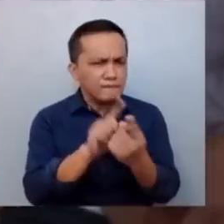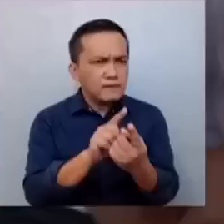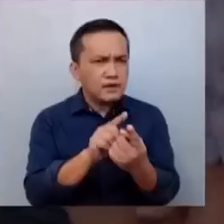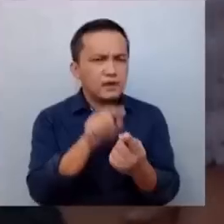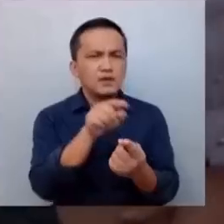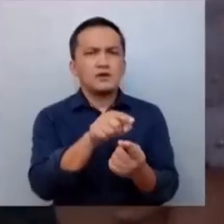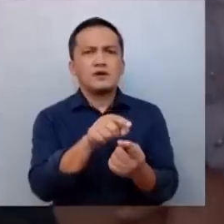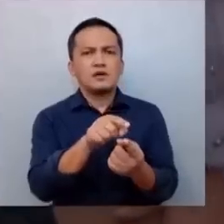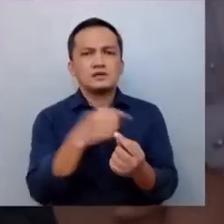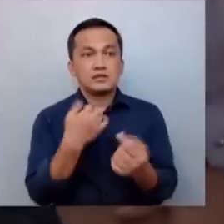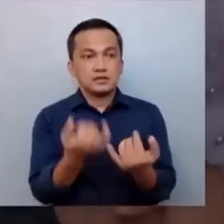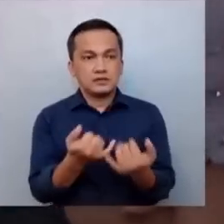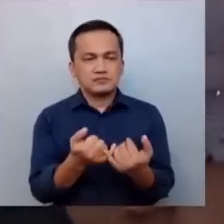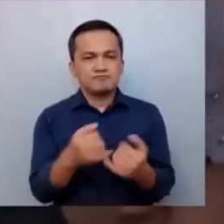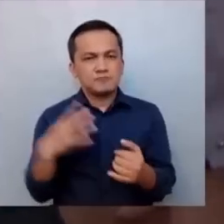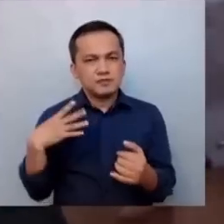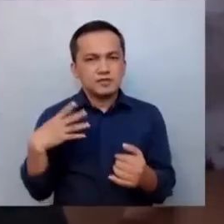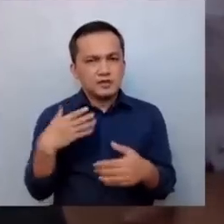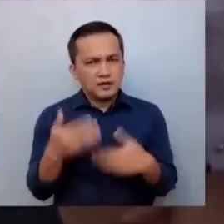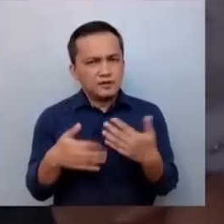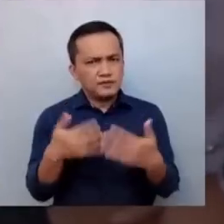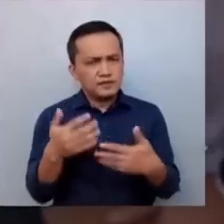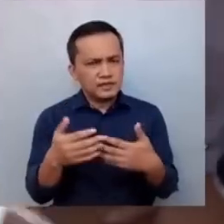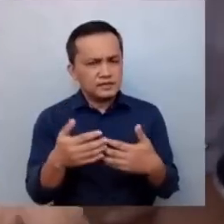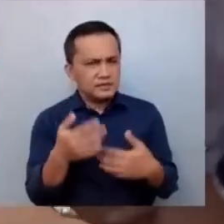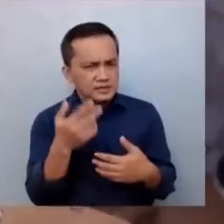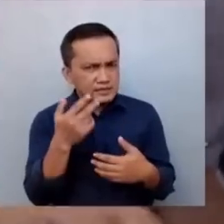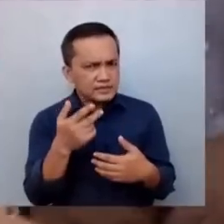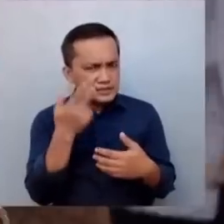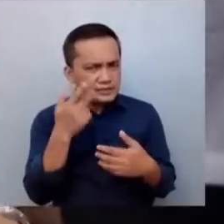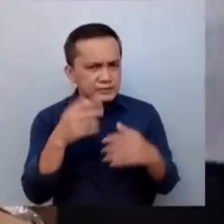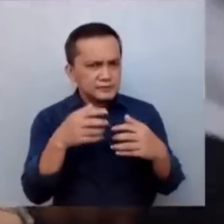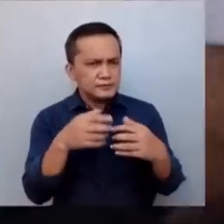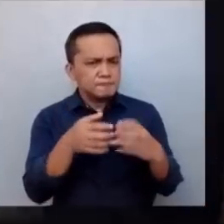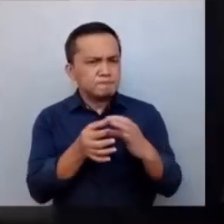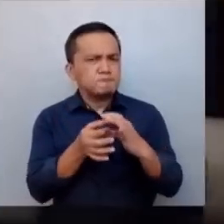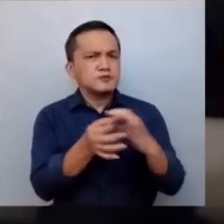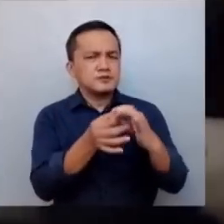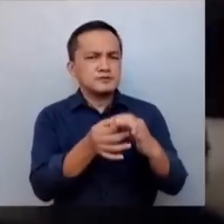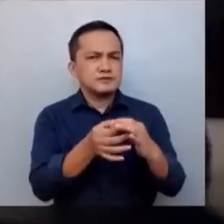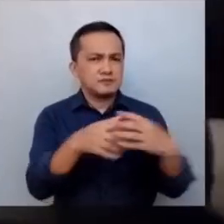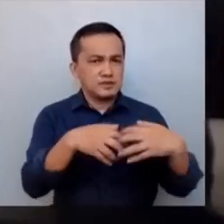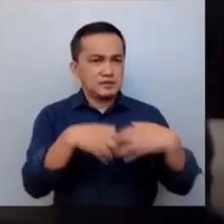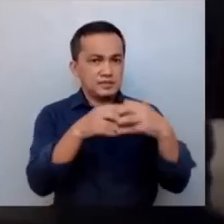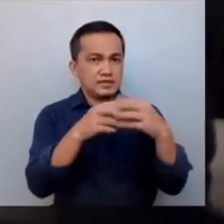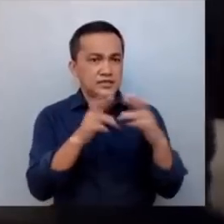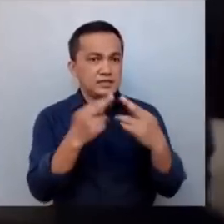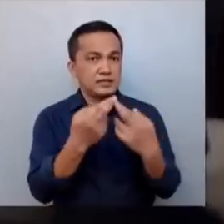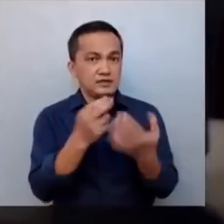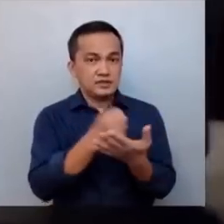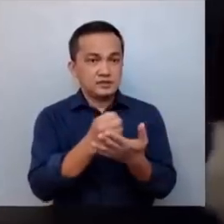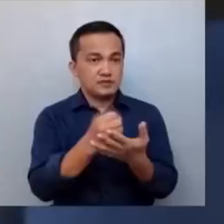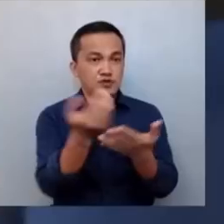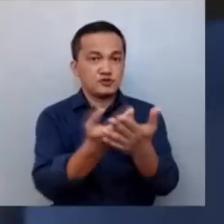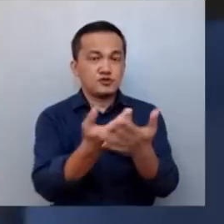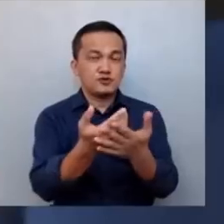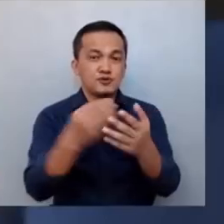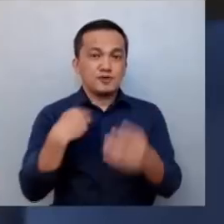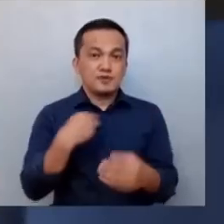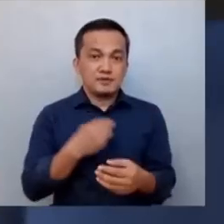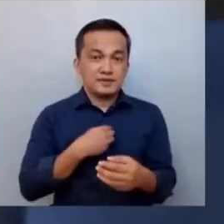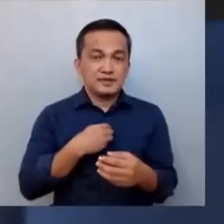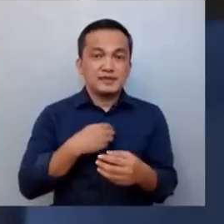and right now we're still in the process of actually building a relationship with the new members of the Presidential